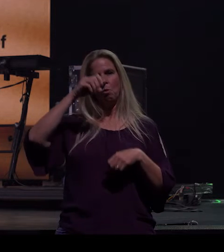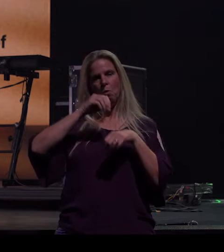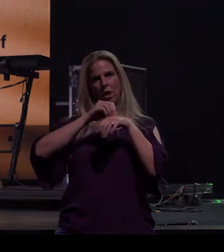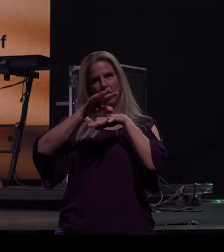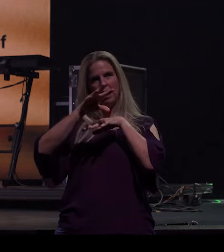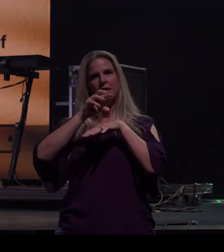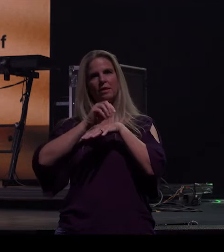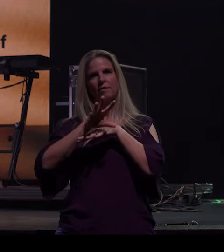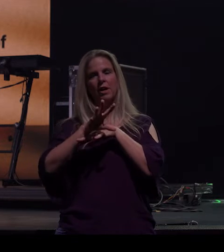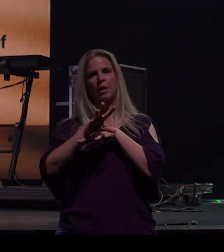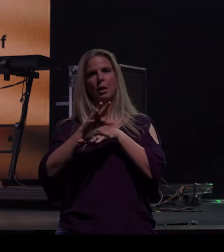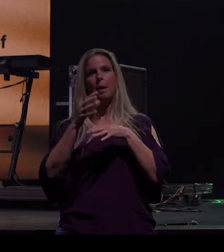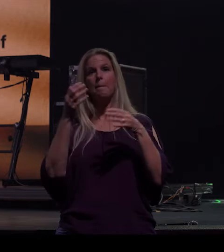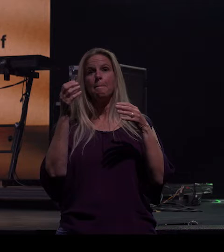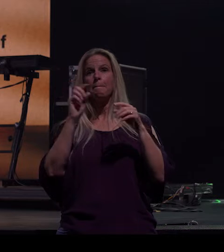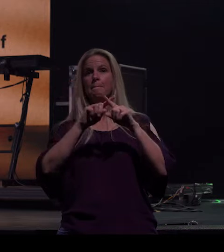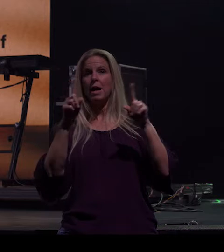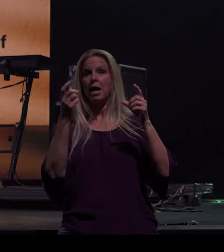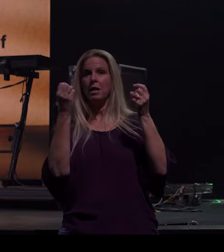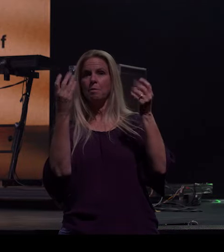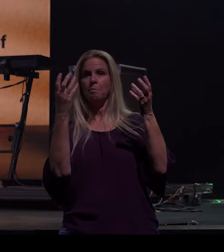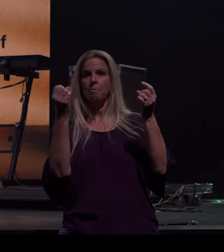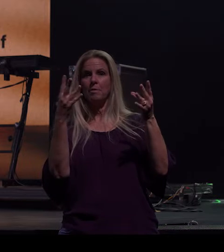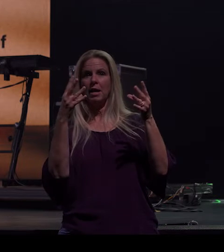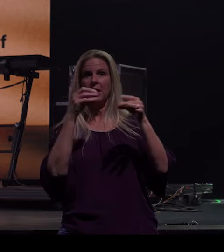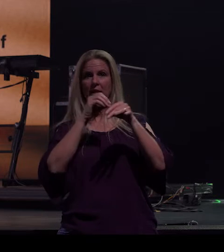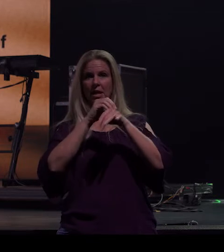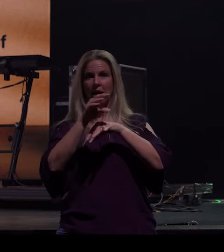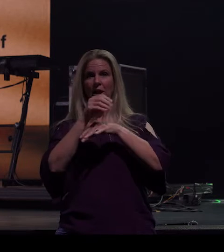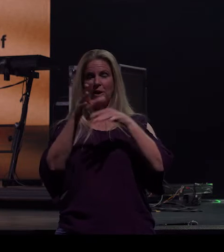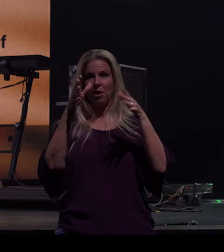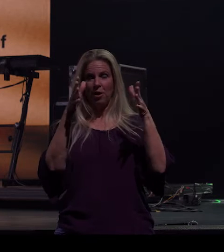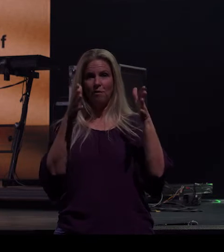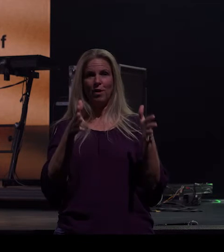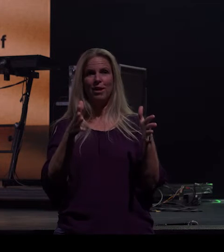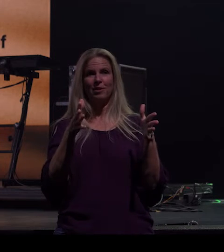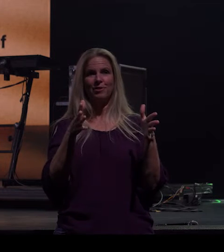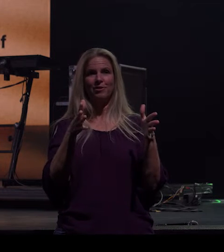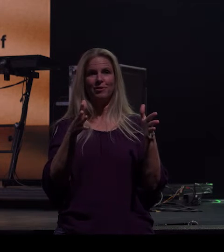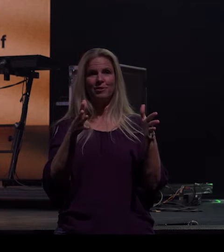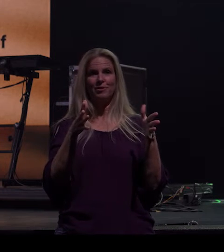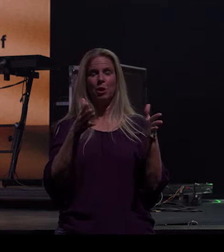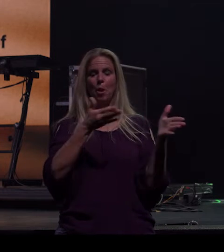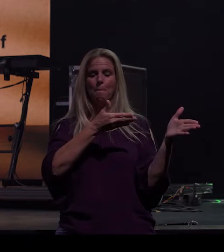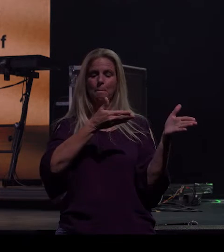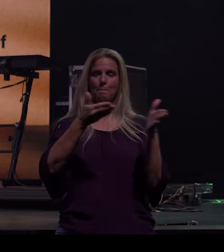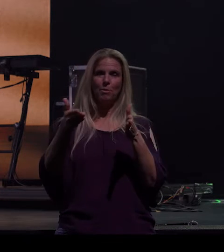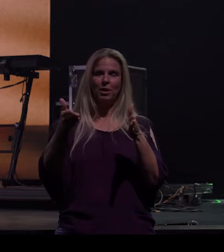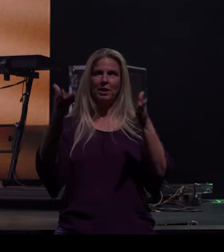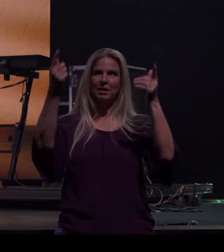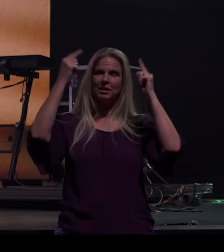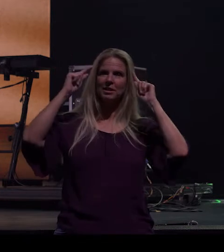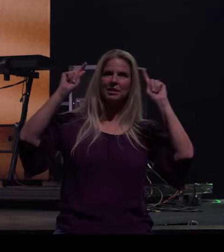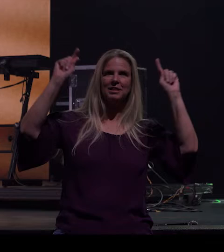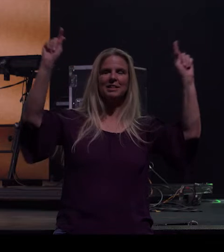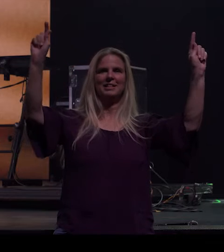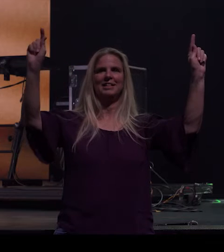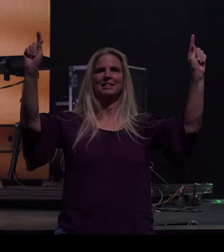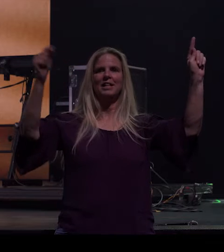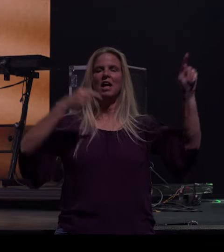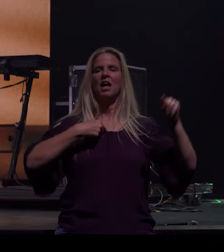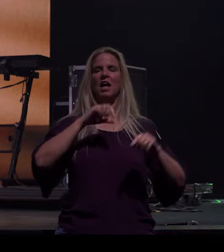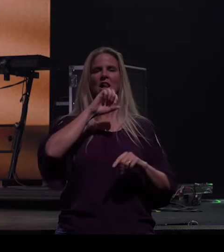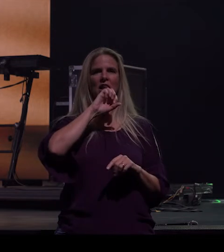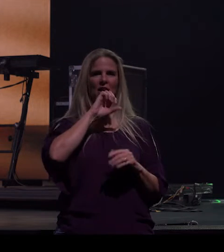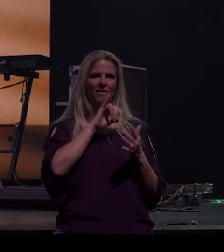But many advisors bring success. I love that.